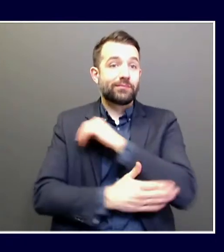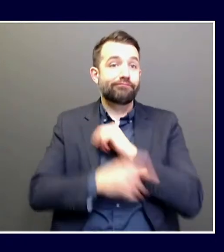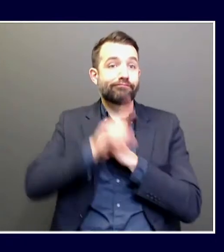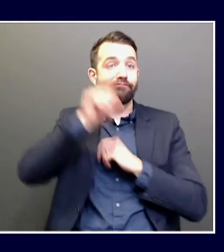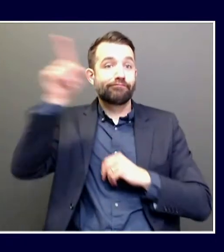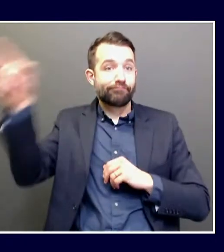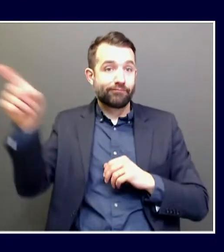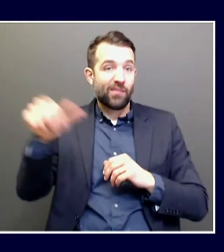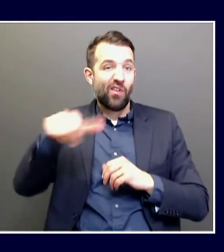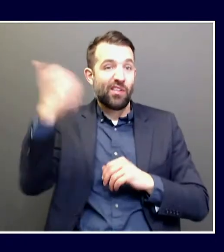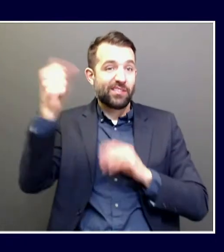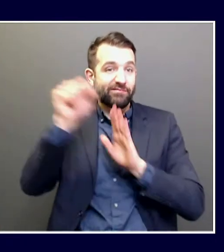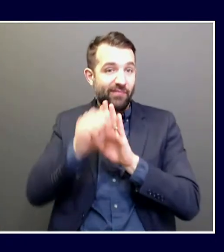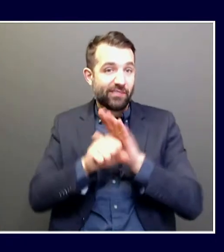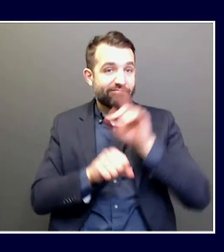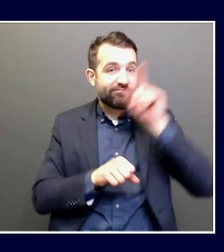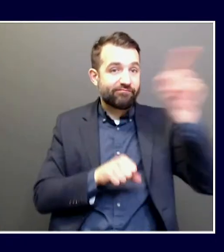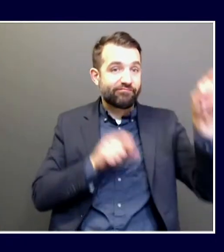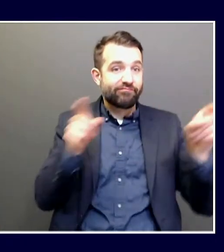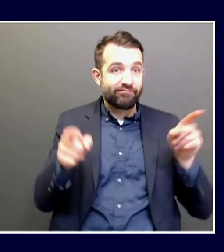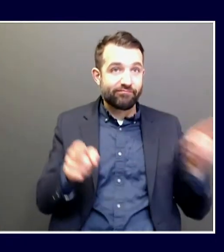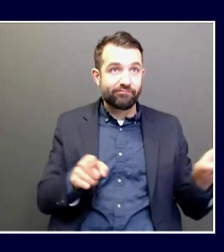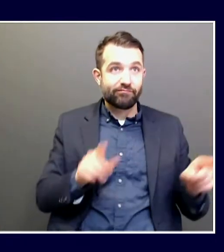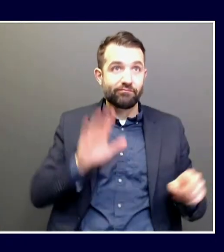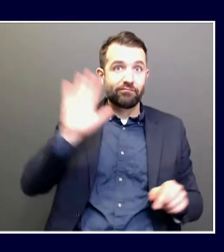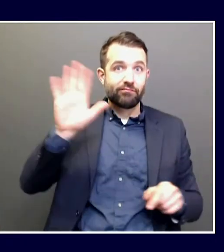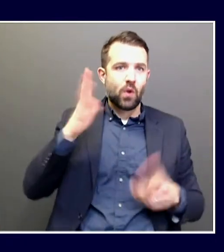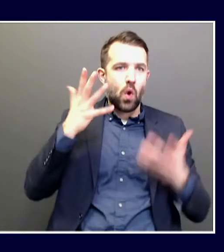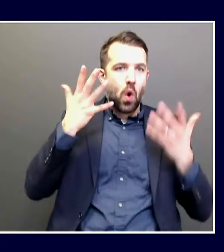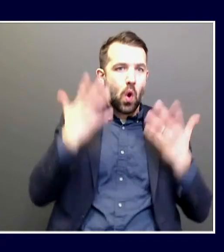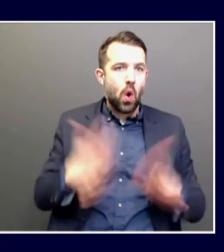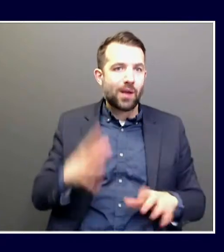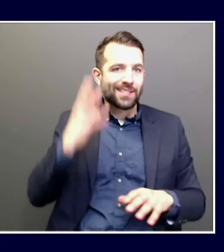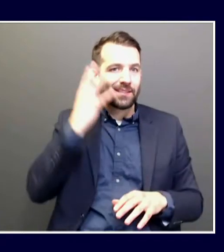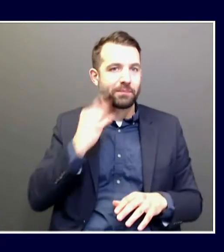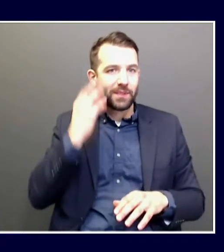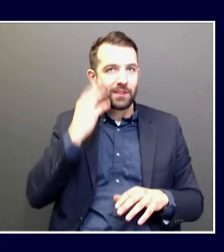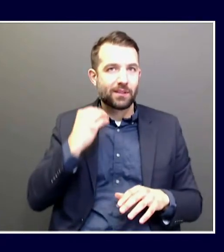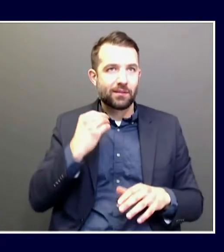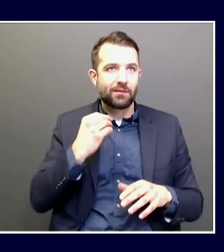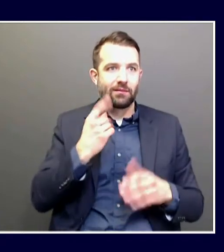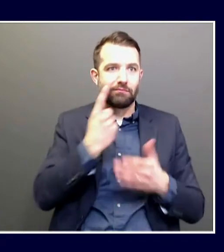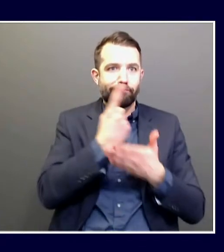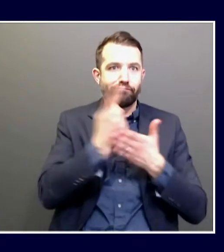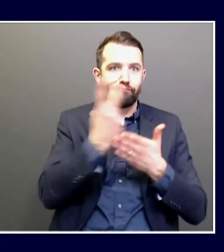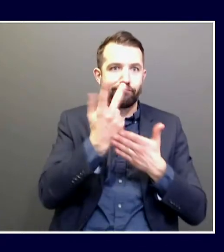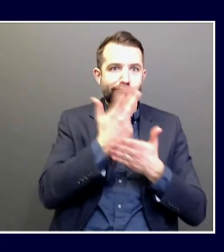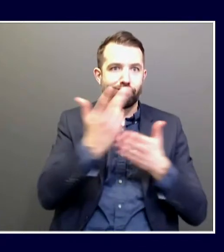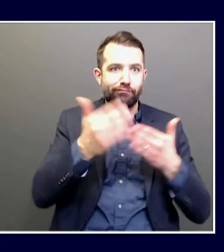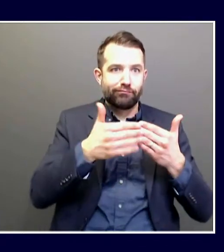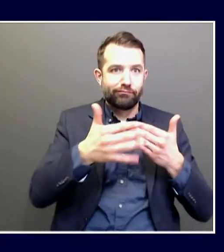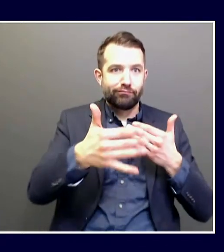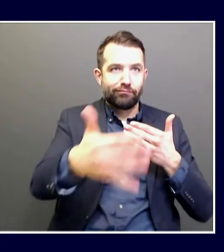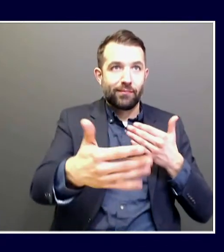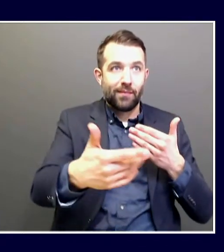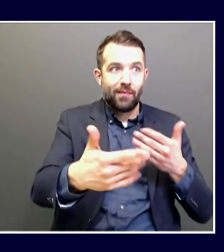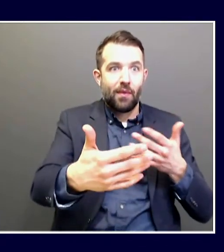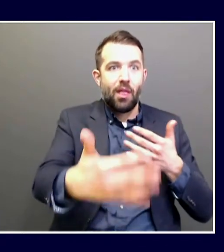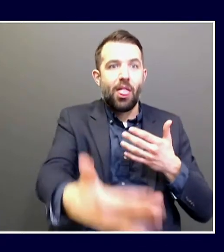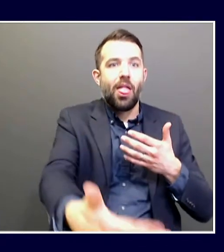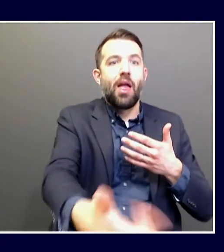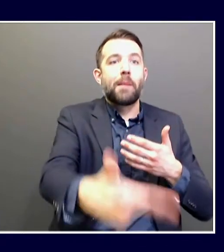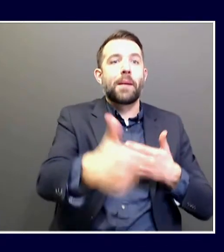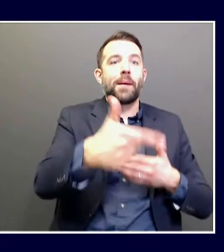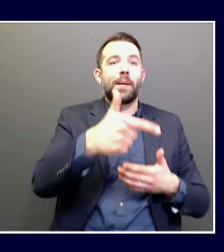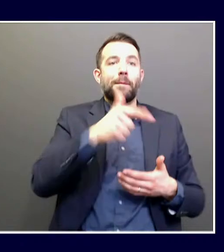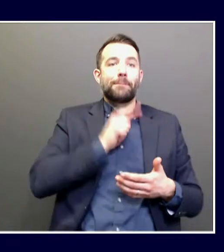in epidemiological time, that have had a couple of days or weeks more experience, as it were, with Omicron, what they've observed is